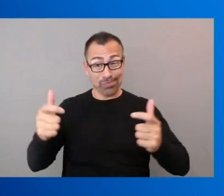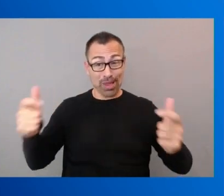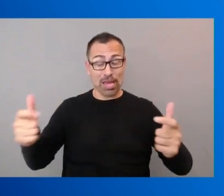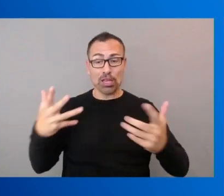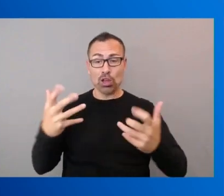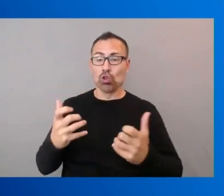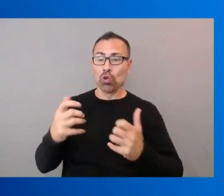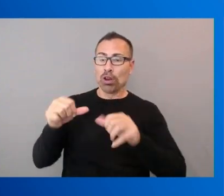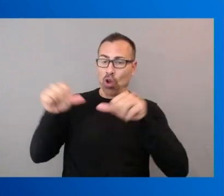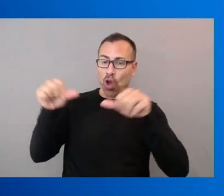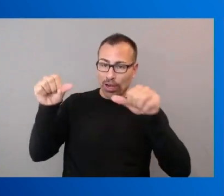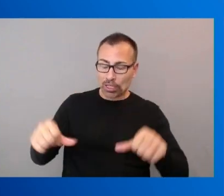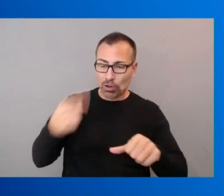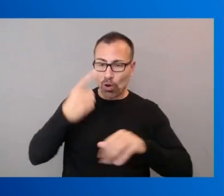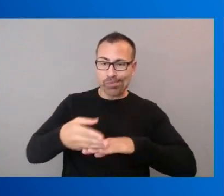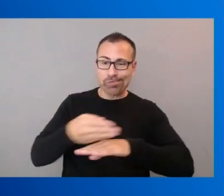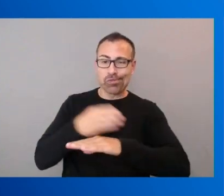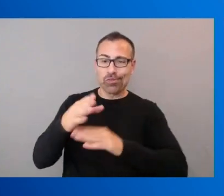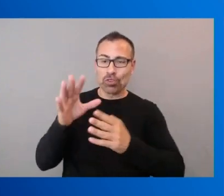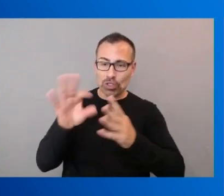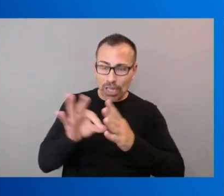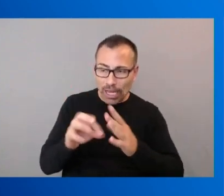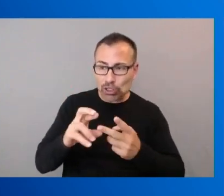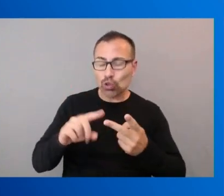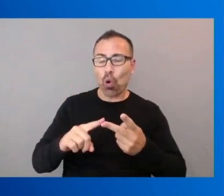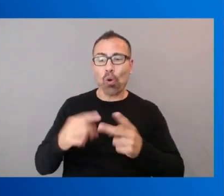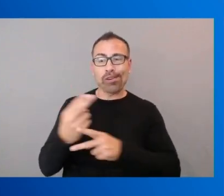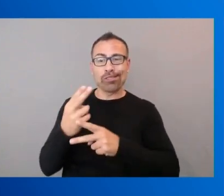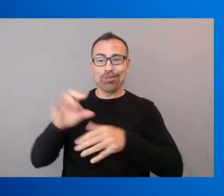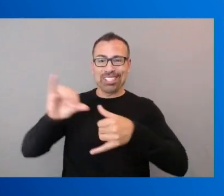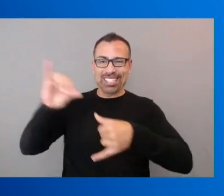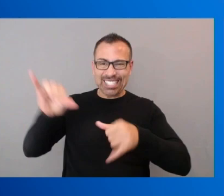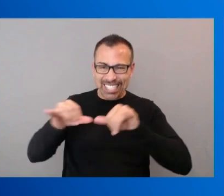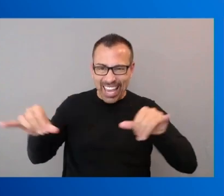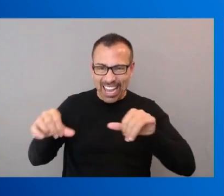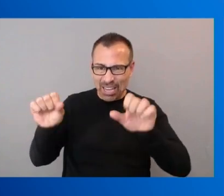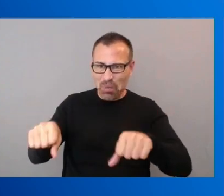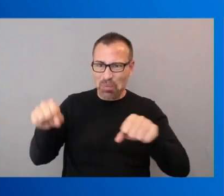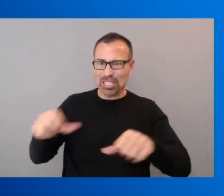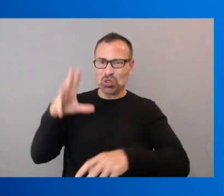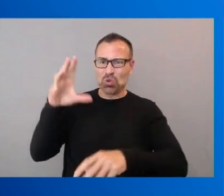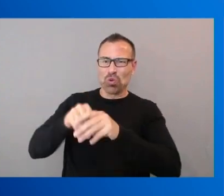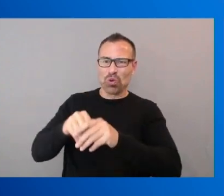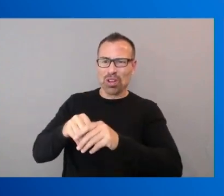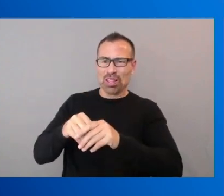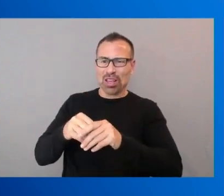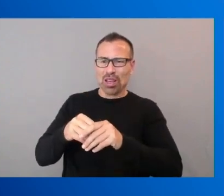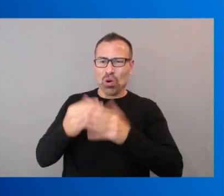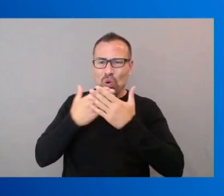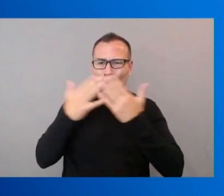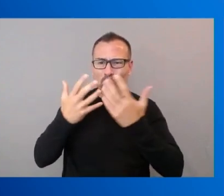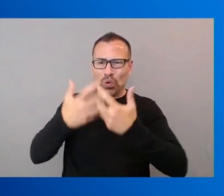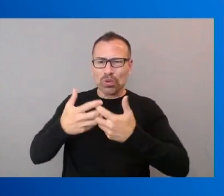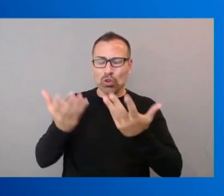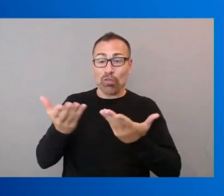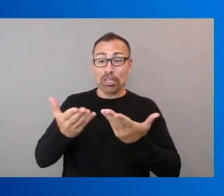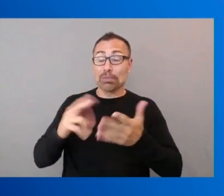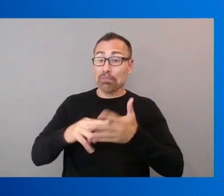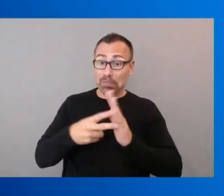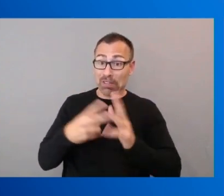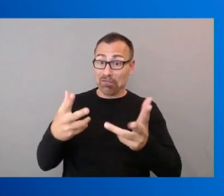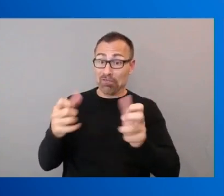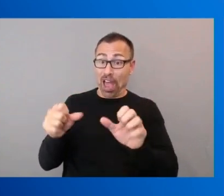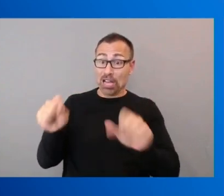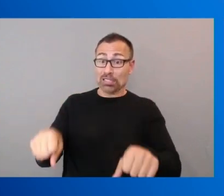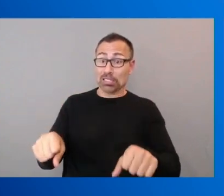selection or using the scaling capabilities that serverless gives you so that you don't have to worry about it removes another bottleneck for you to move fast, right? And therefore innovate